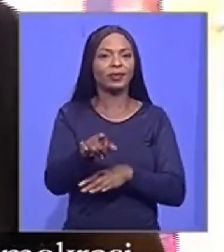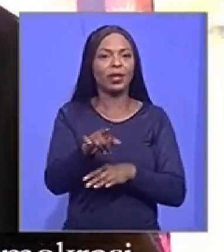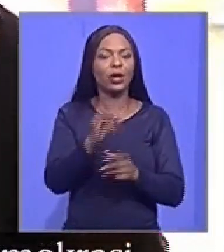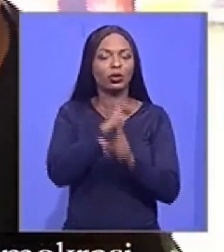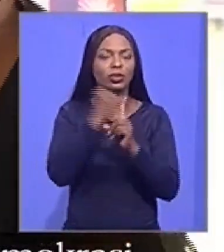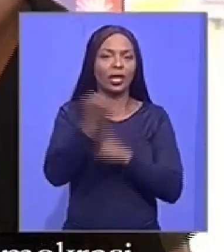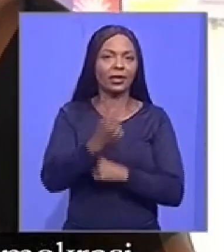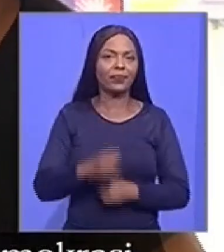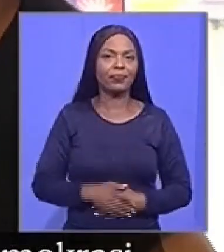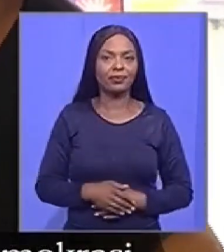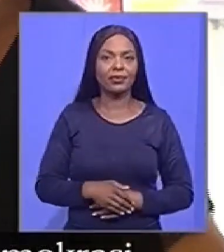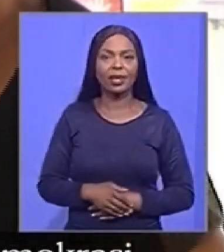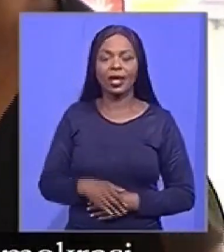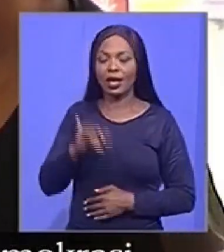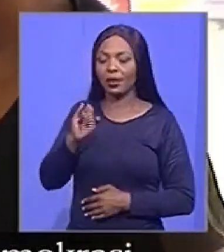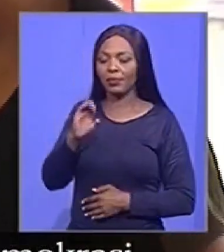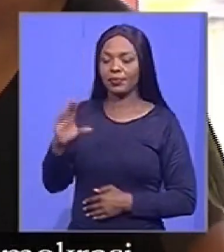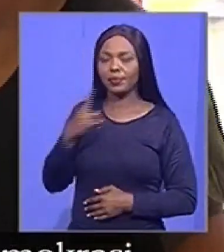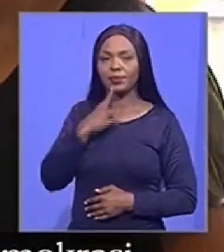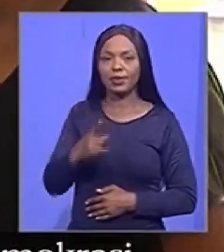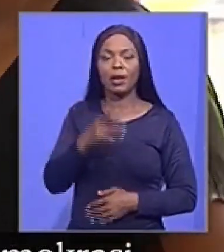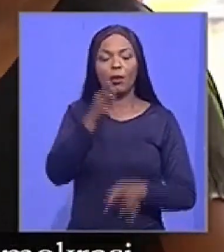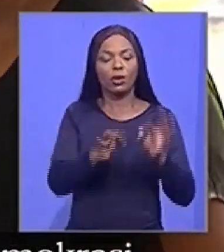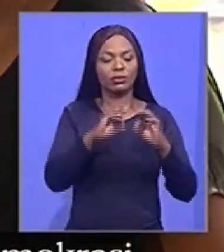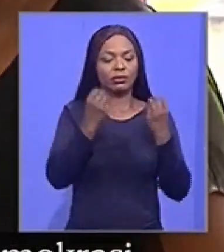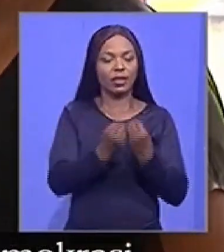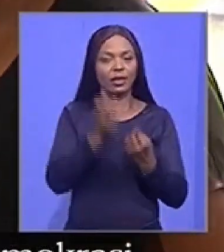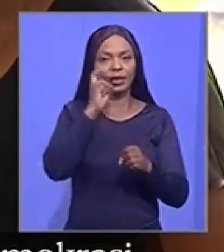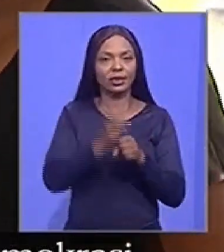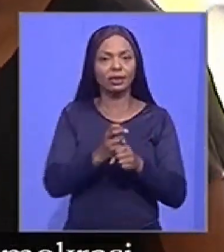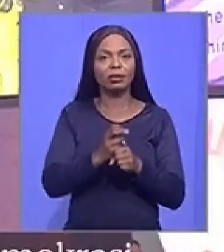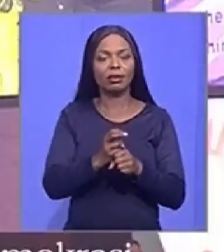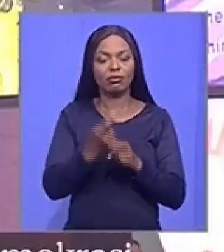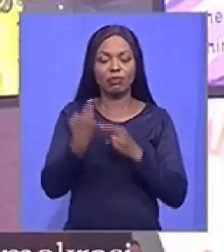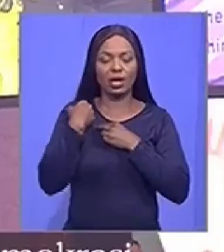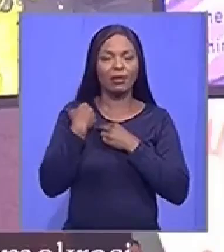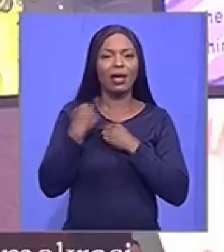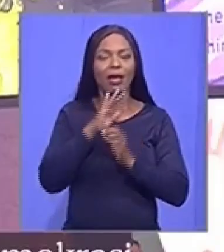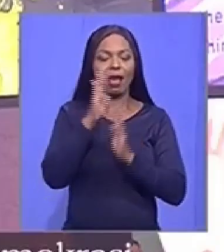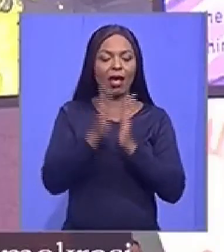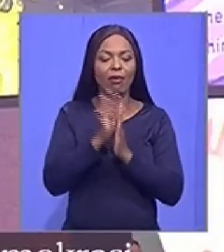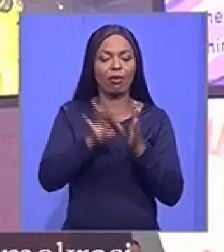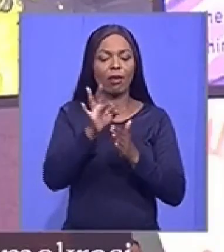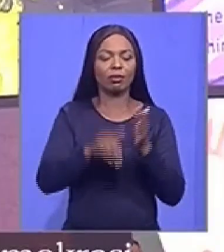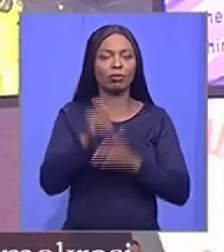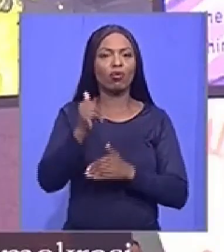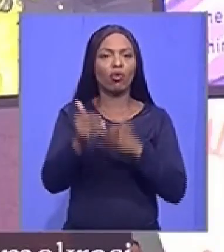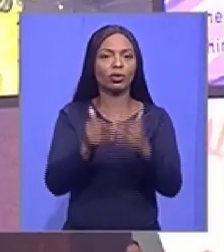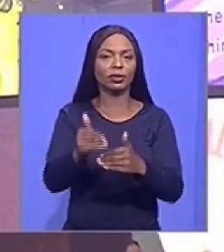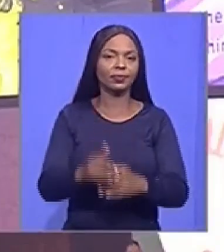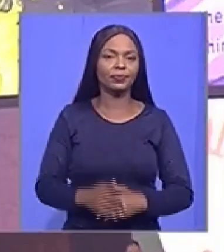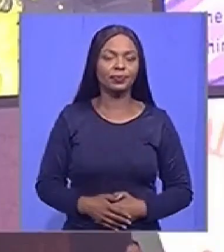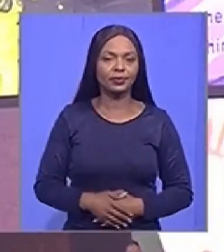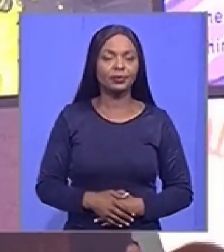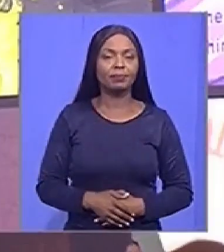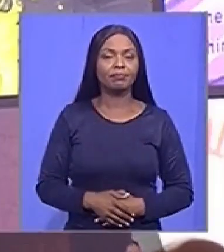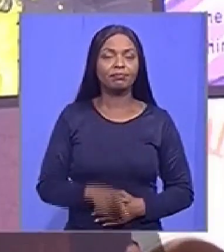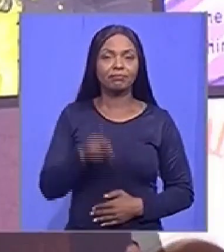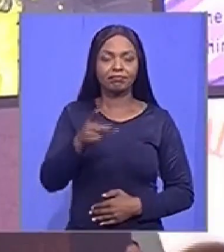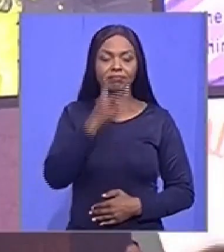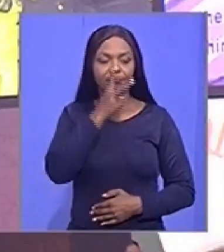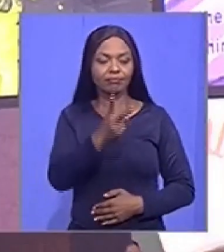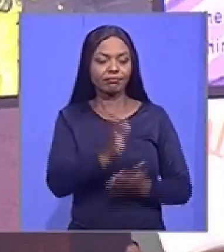tsepamisitse mogopolo mo botlhokeng jwa go rwesa makoko maikarabelo a dikgato tsa one. We can't afford to sit on the sidelines and